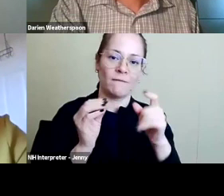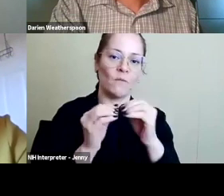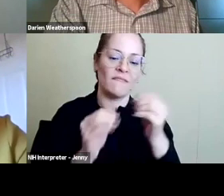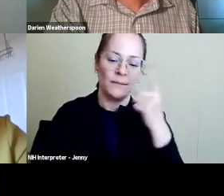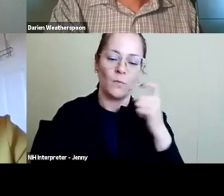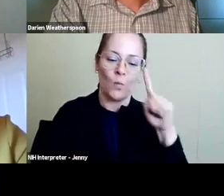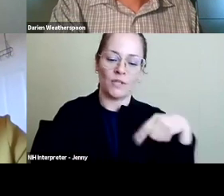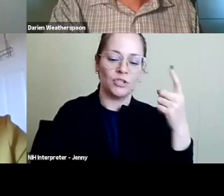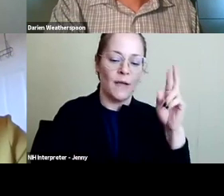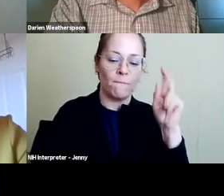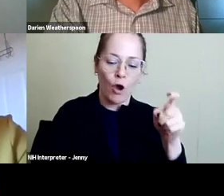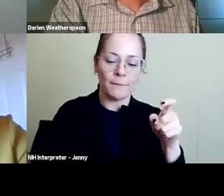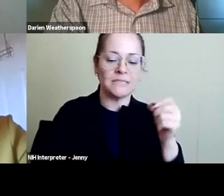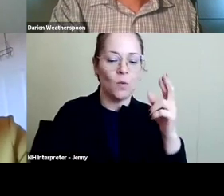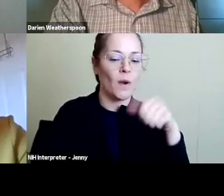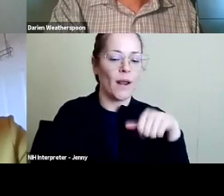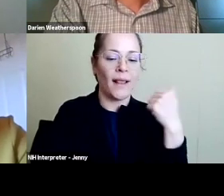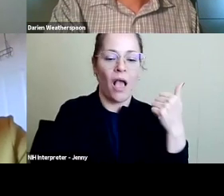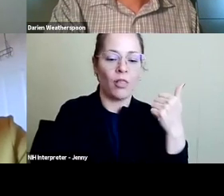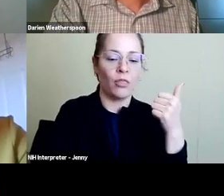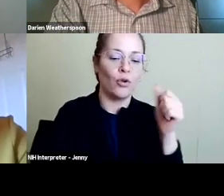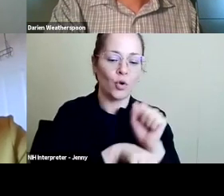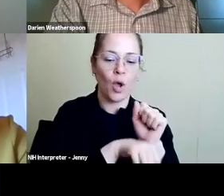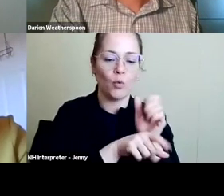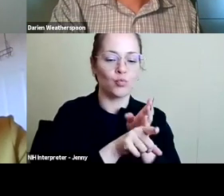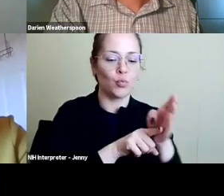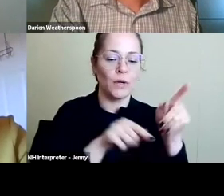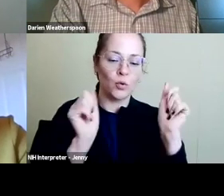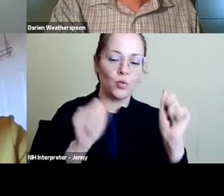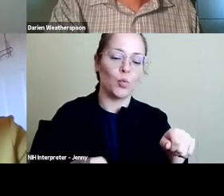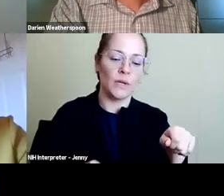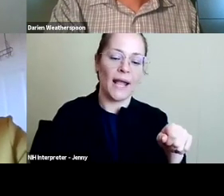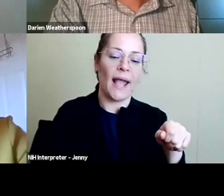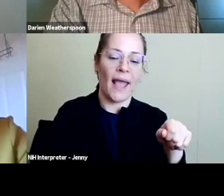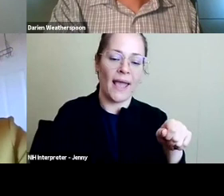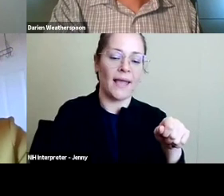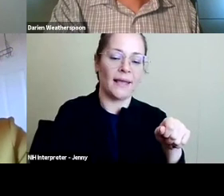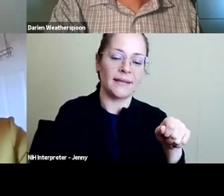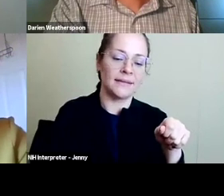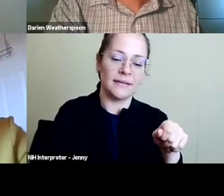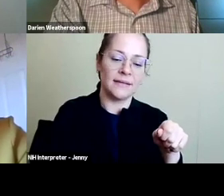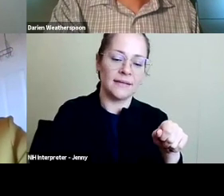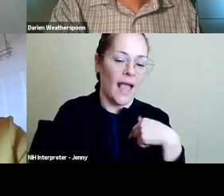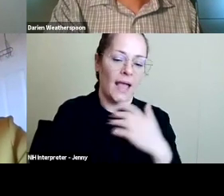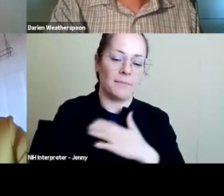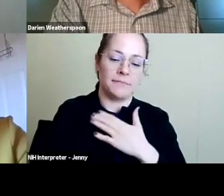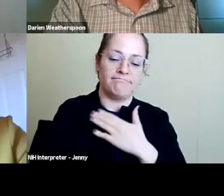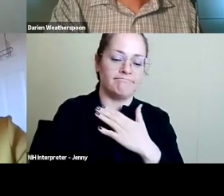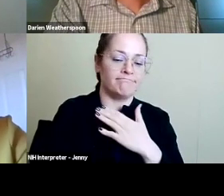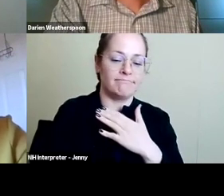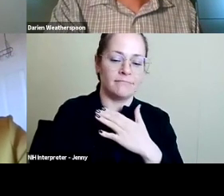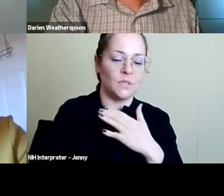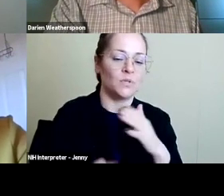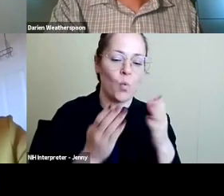about pharmacy, about any other career ways you can shadow. I'm definitely open to being a